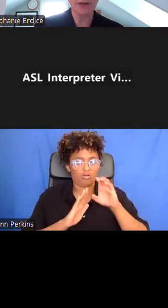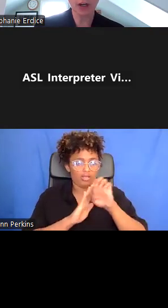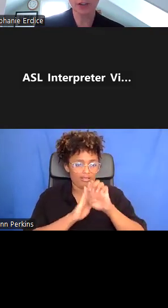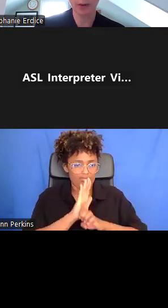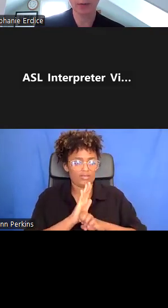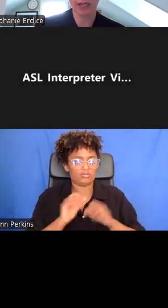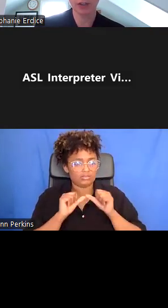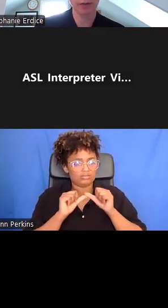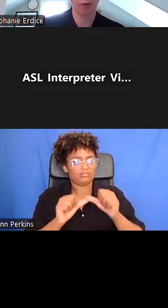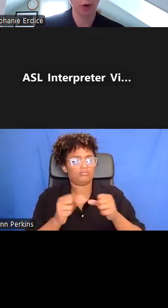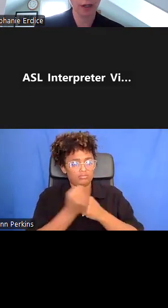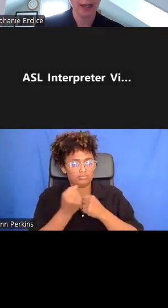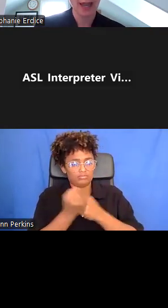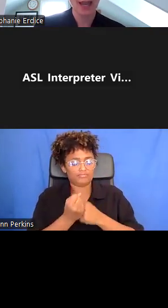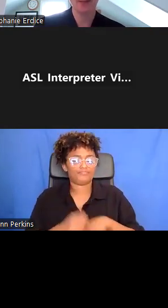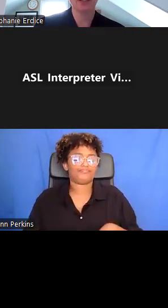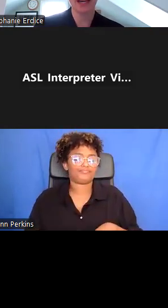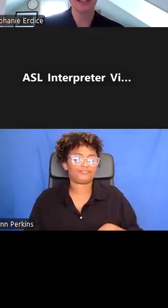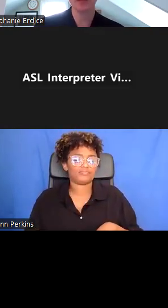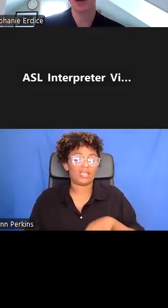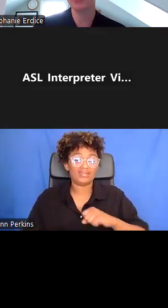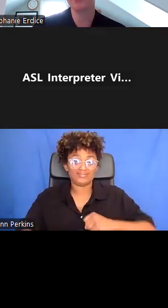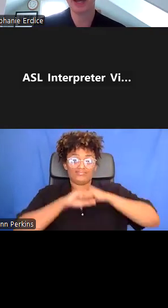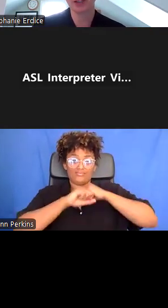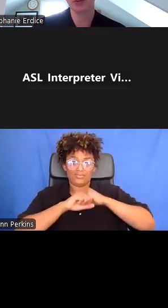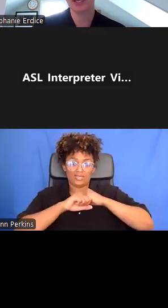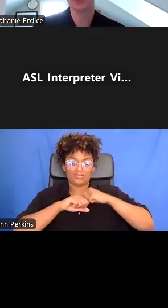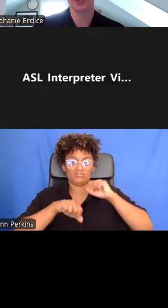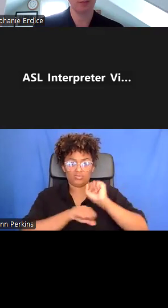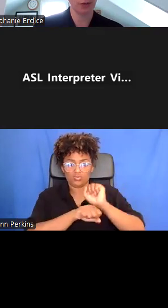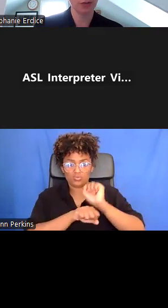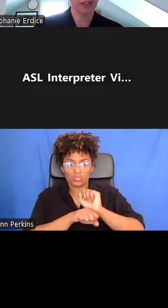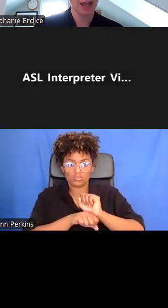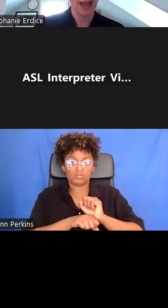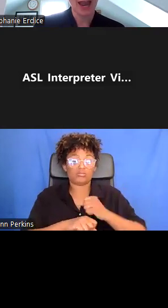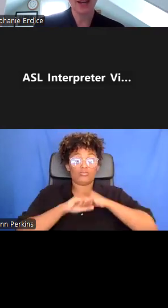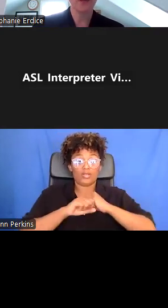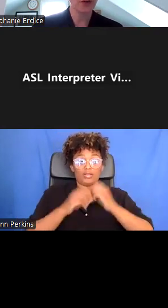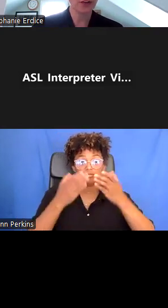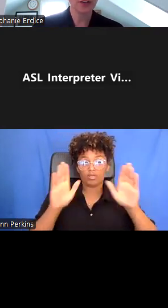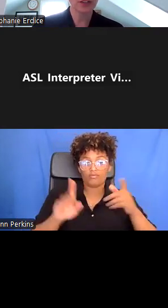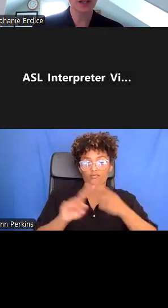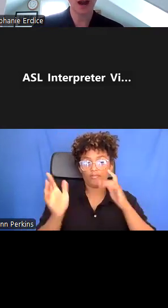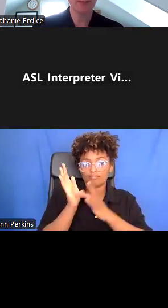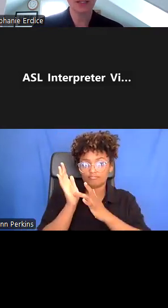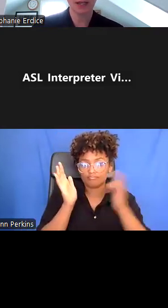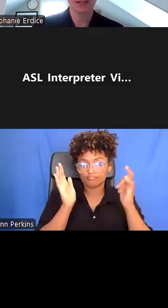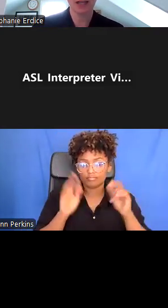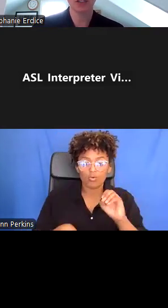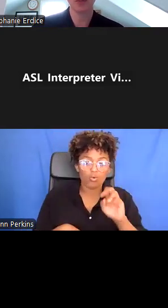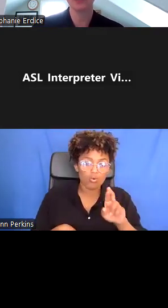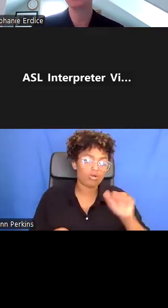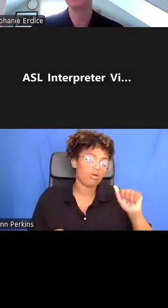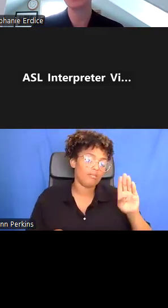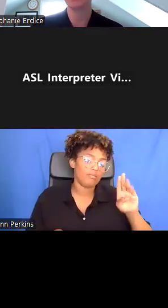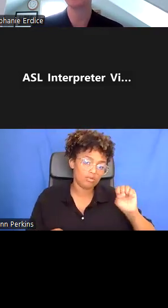It safeguards the reputation of the work. It protects the public from exploitation and abuse. And it furthers the competence